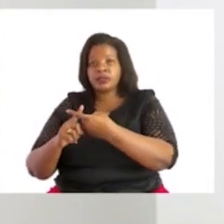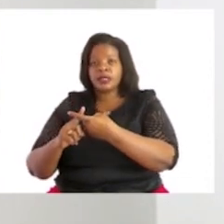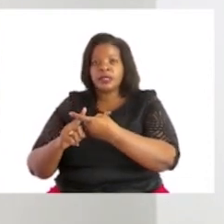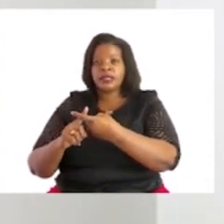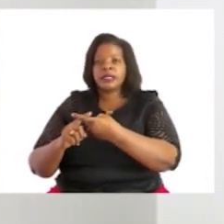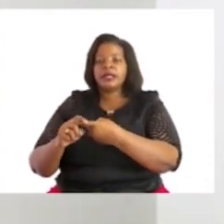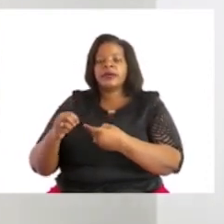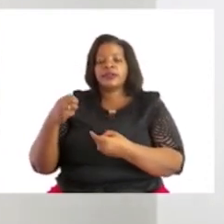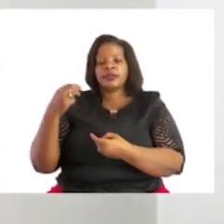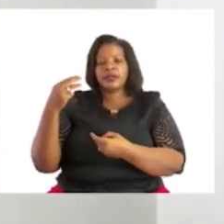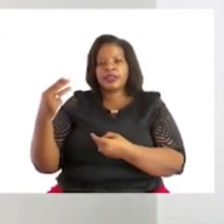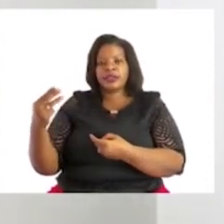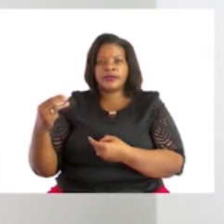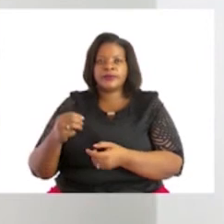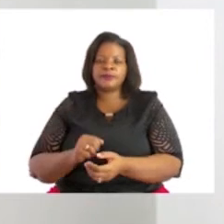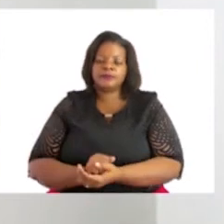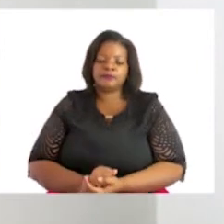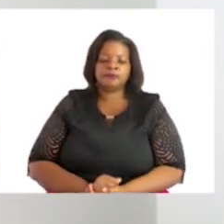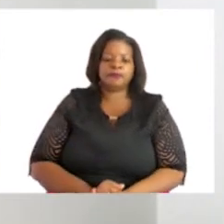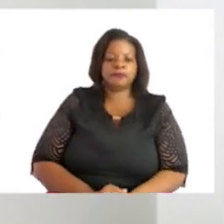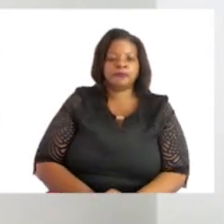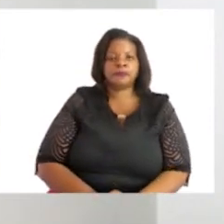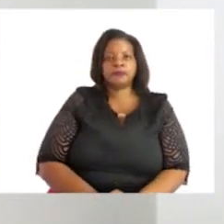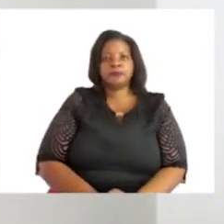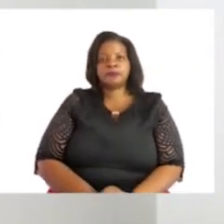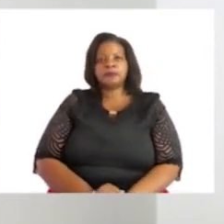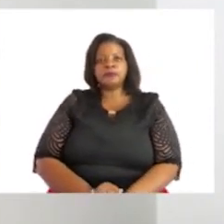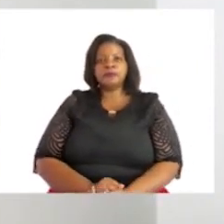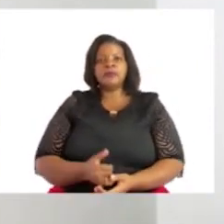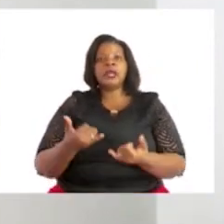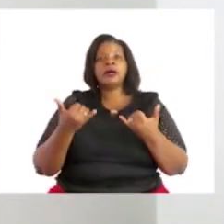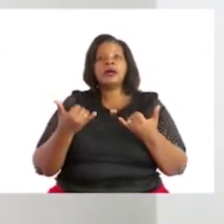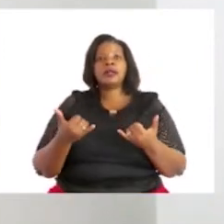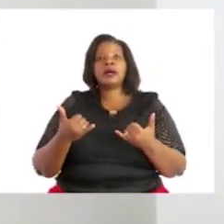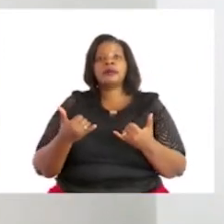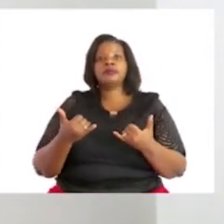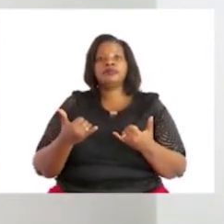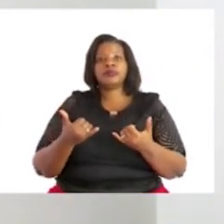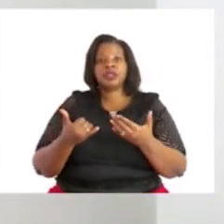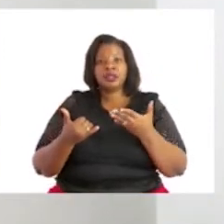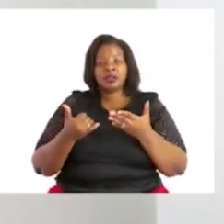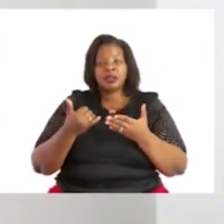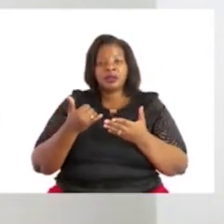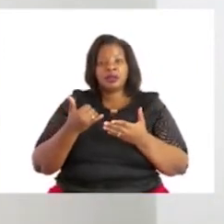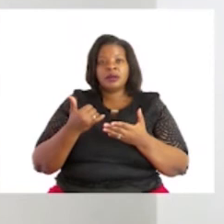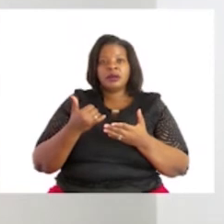And 3 times 1 must give you 3. Now, this